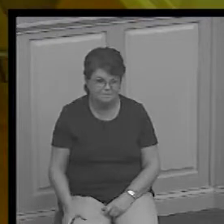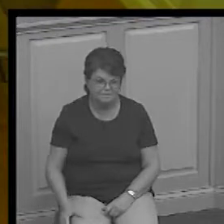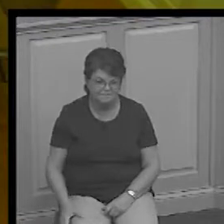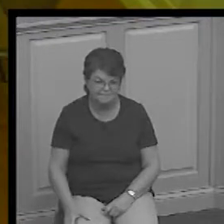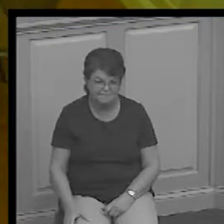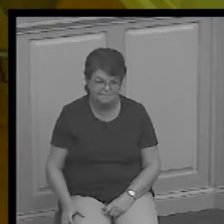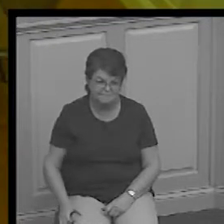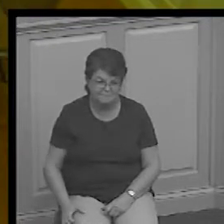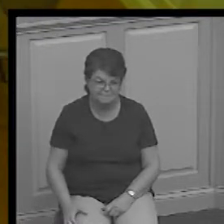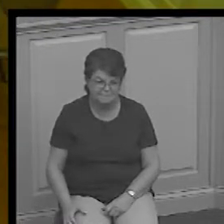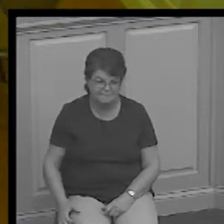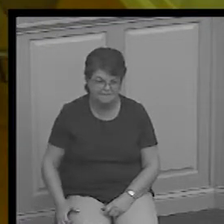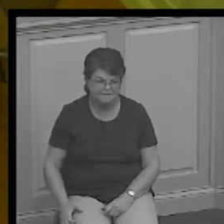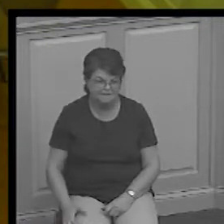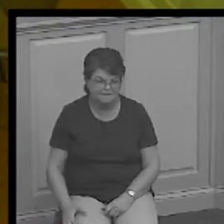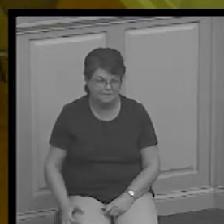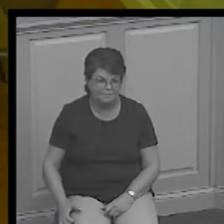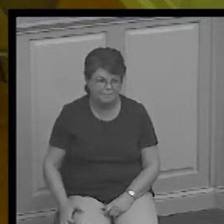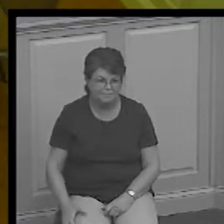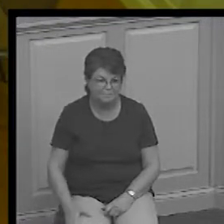I am right? Can you say that loud?